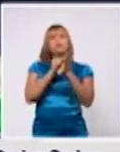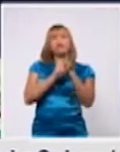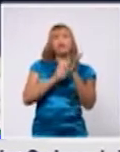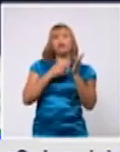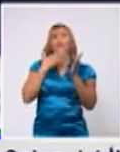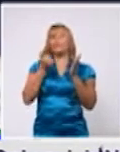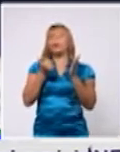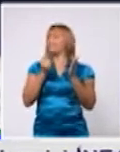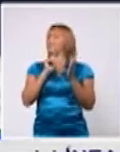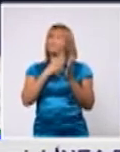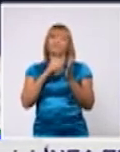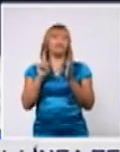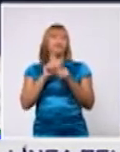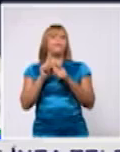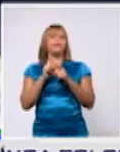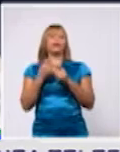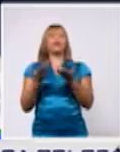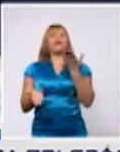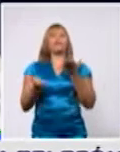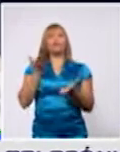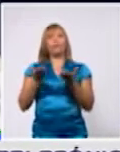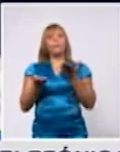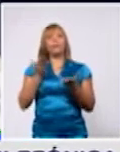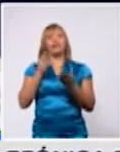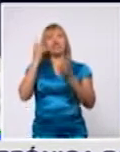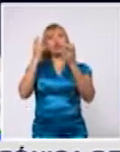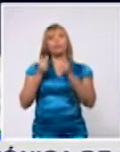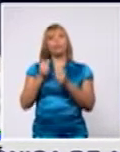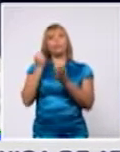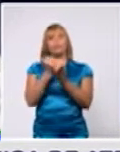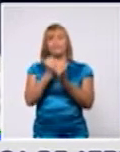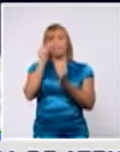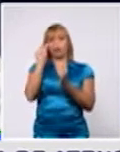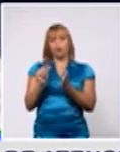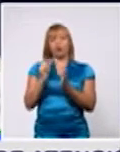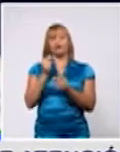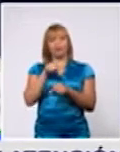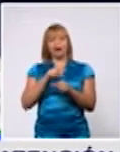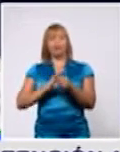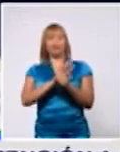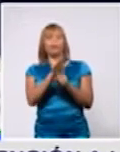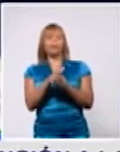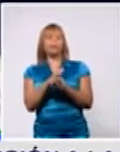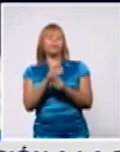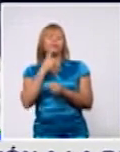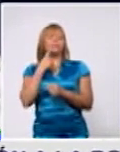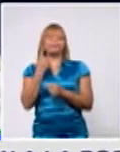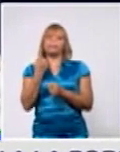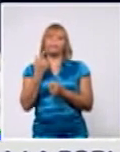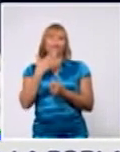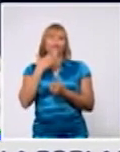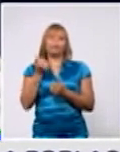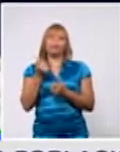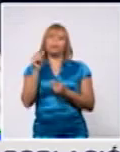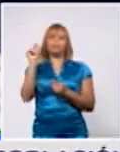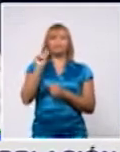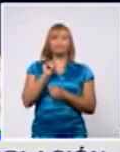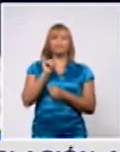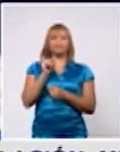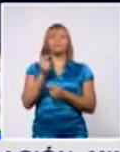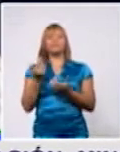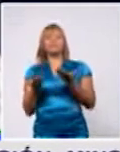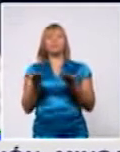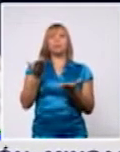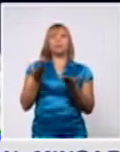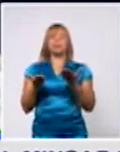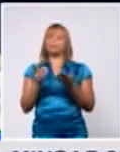yesterday. Since the pandemic began, the island has registered a total of 88